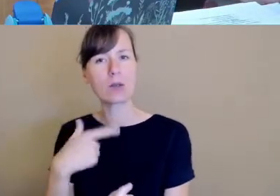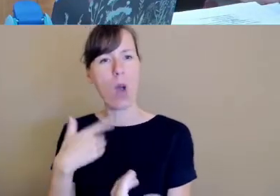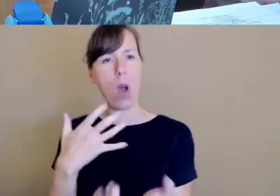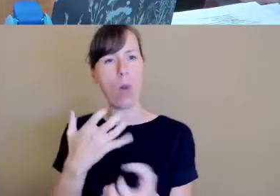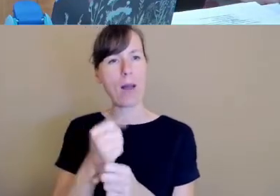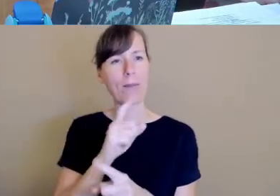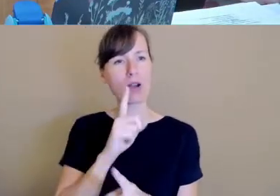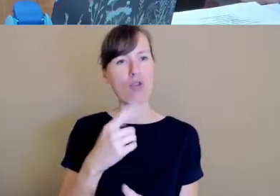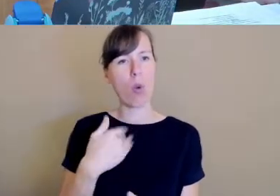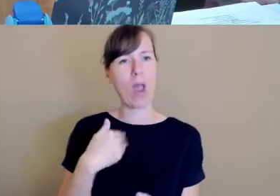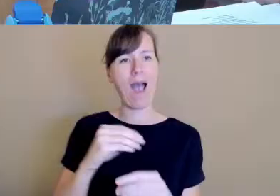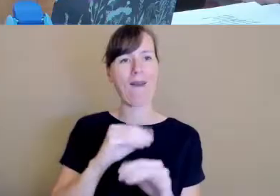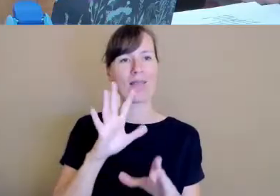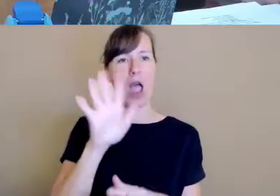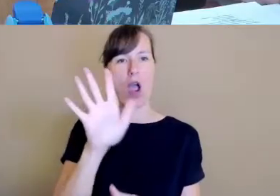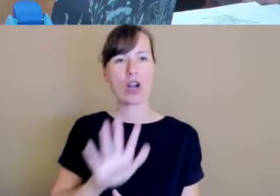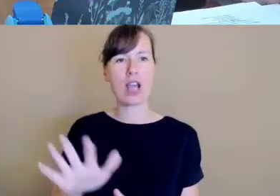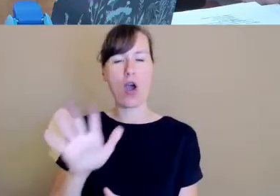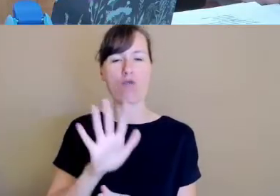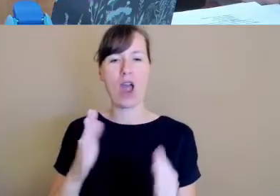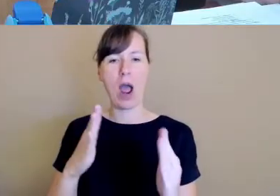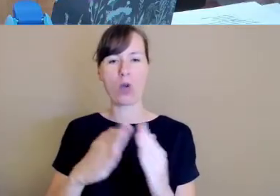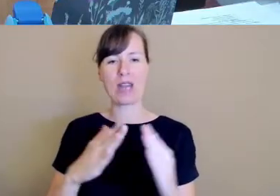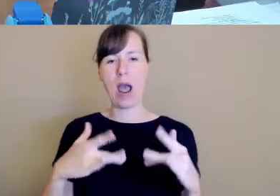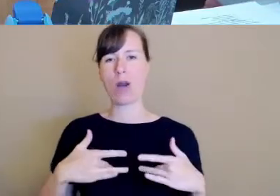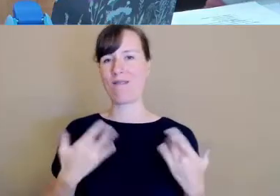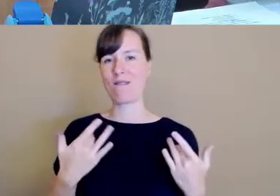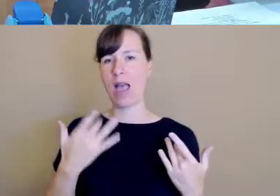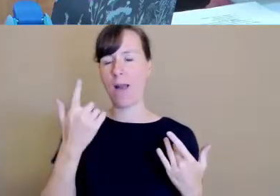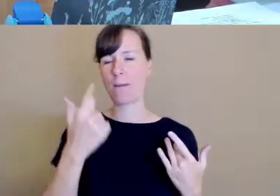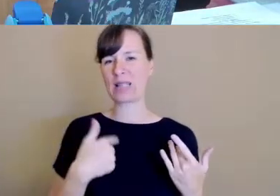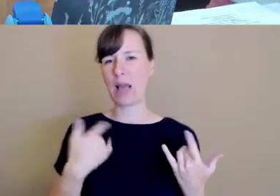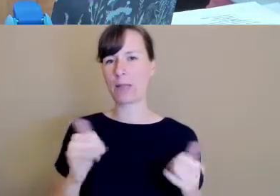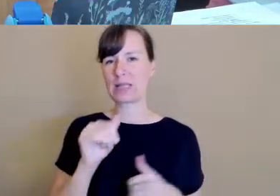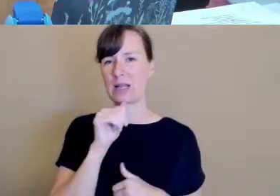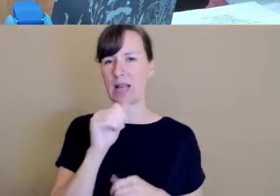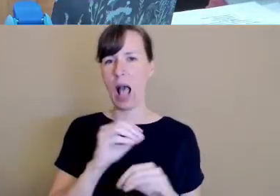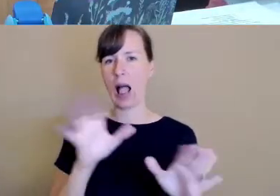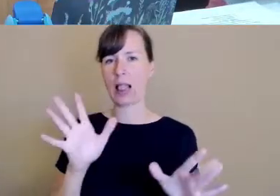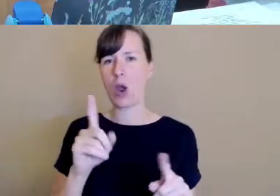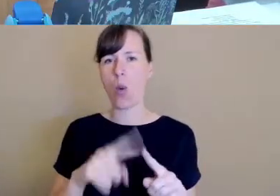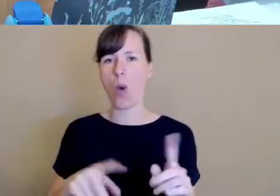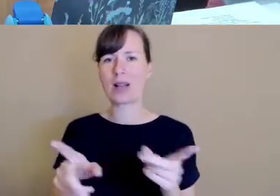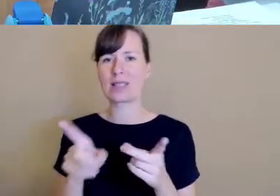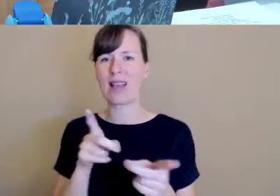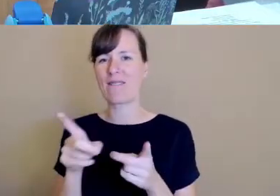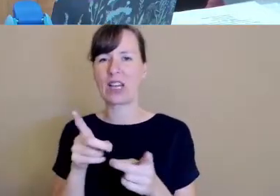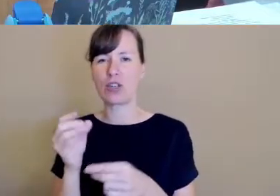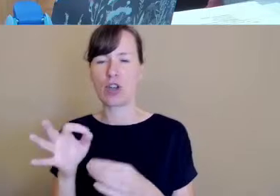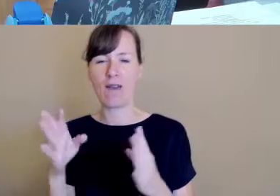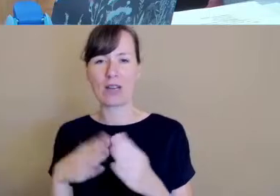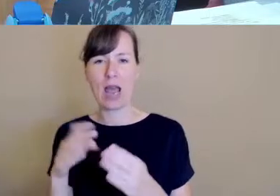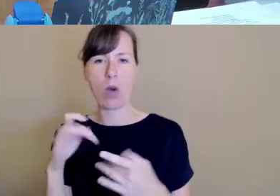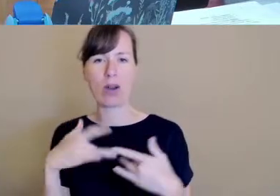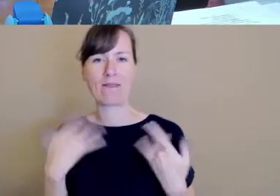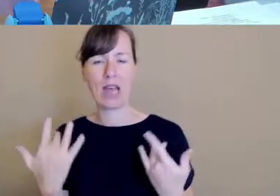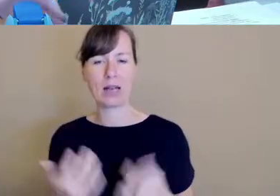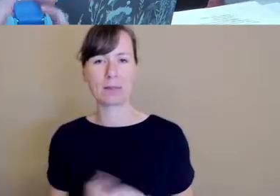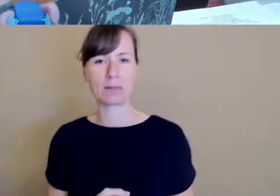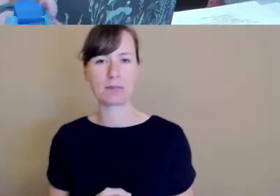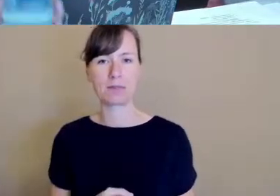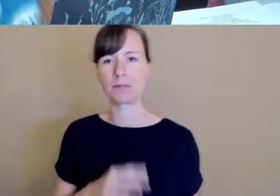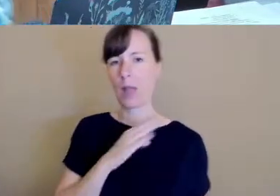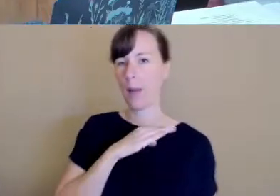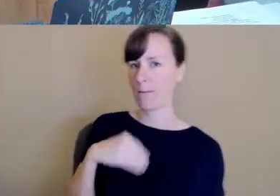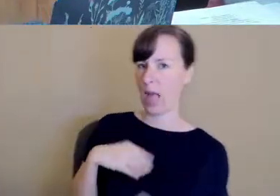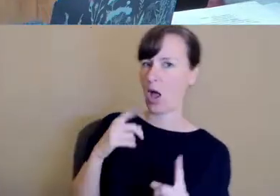event, because I feel like that, I'm still unclear on what the definition is of town event, I guess. Okay, I'll just quickly answer